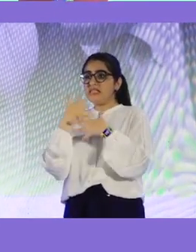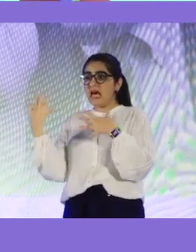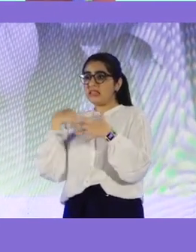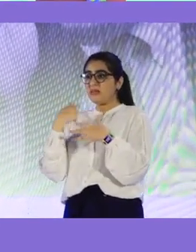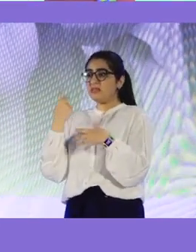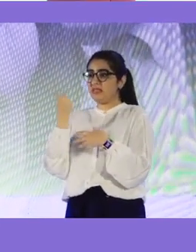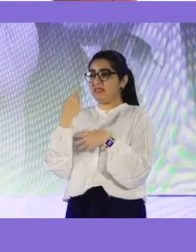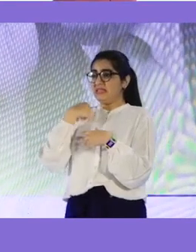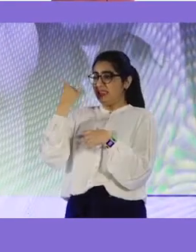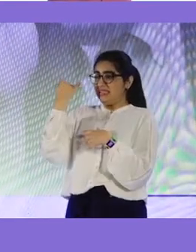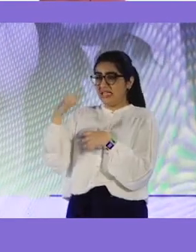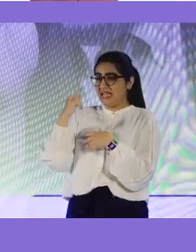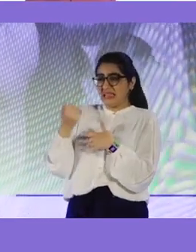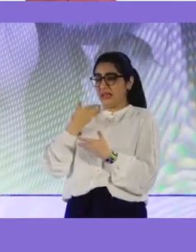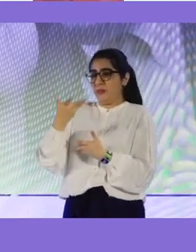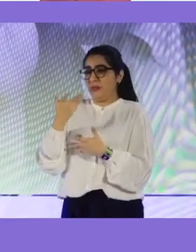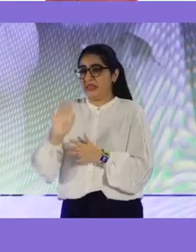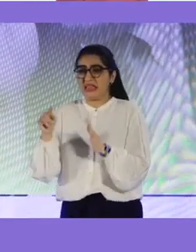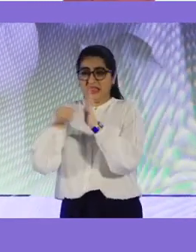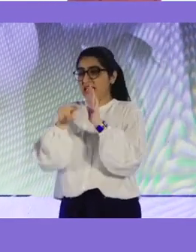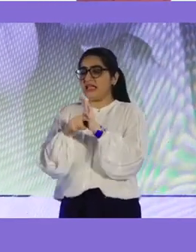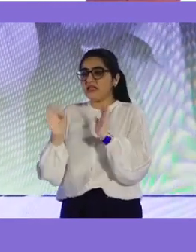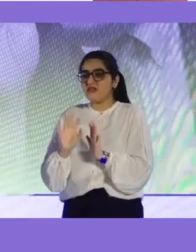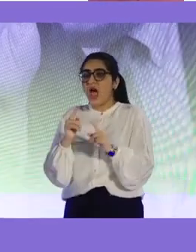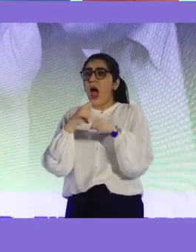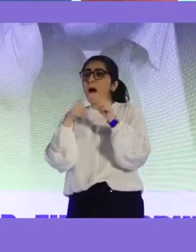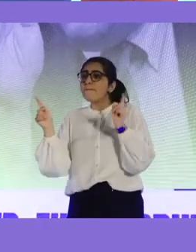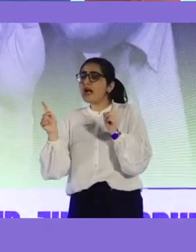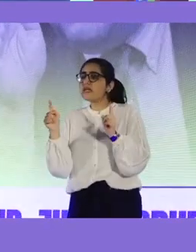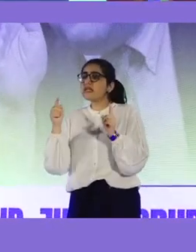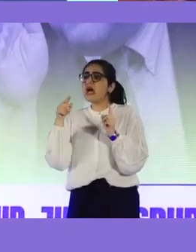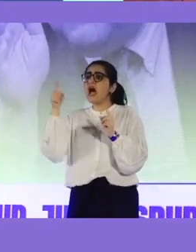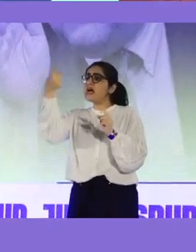generosity, but I want you to think about ki jisko hum ecosystem keh rahe, who's not in